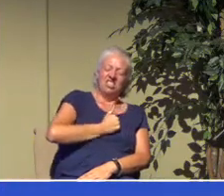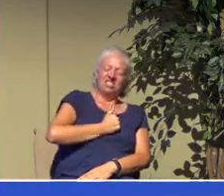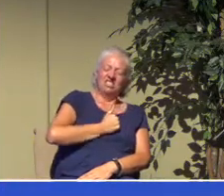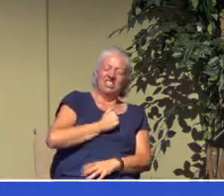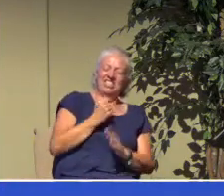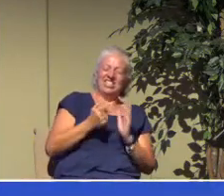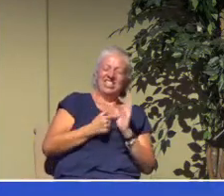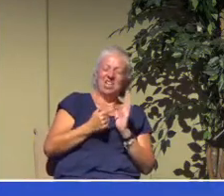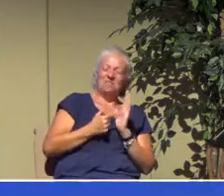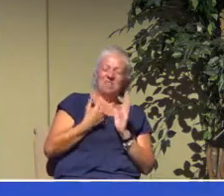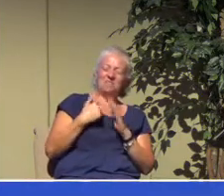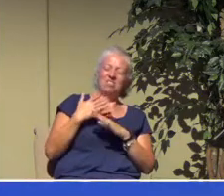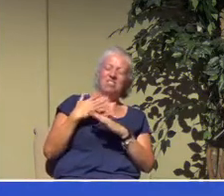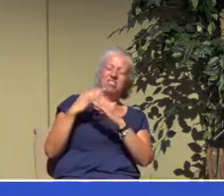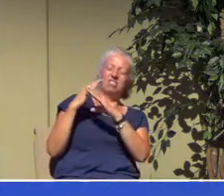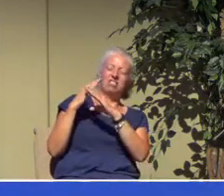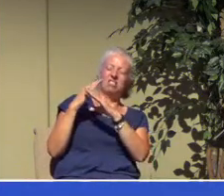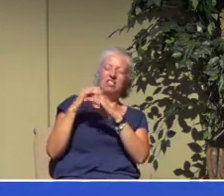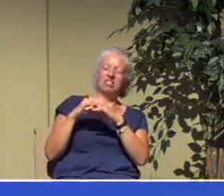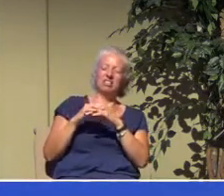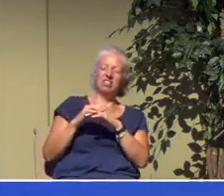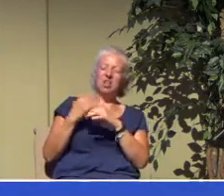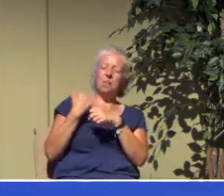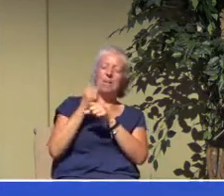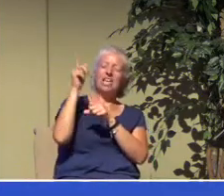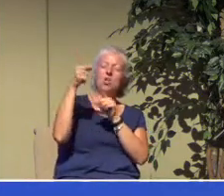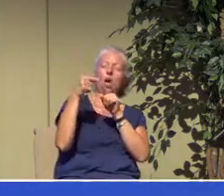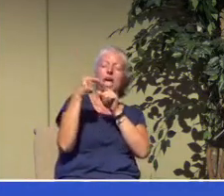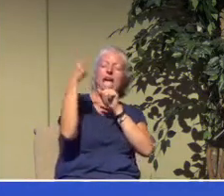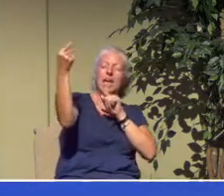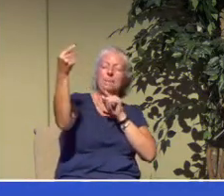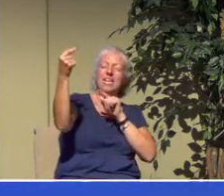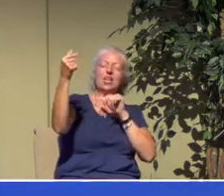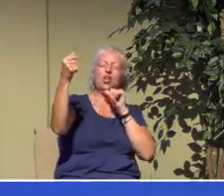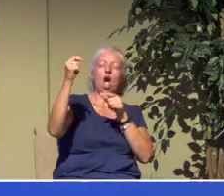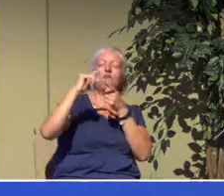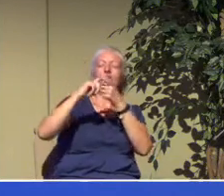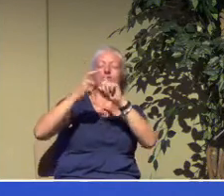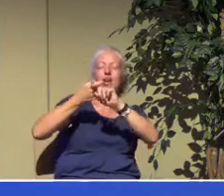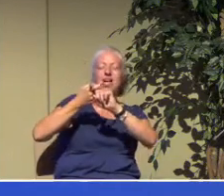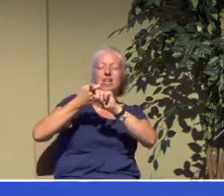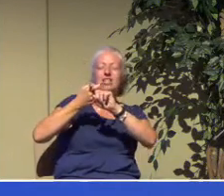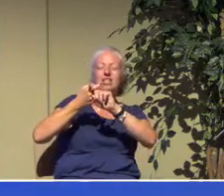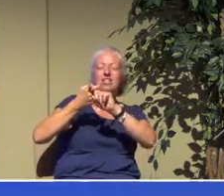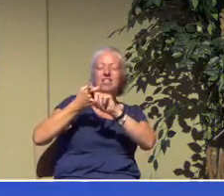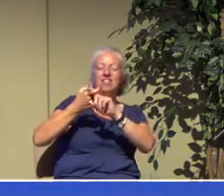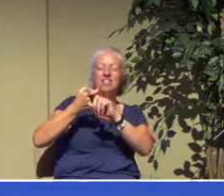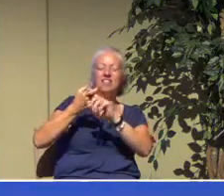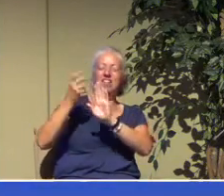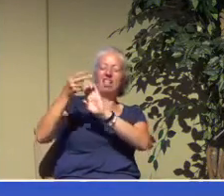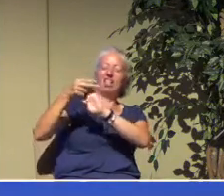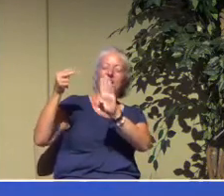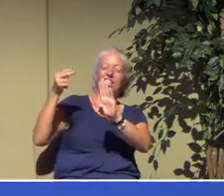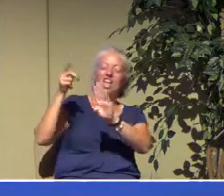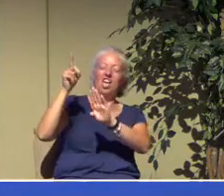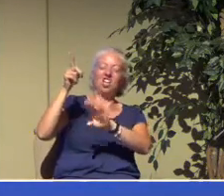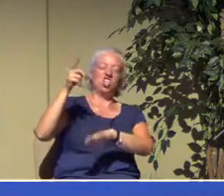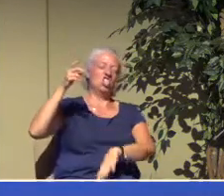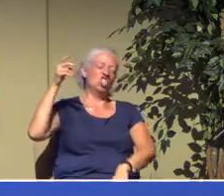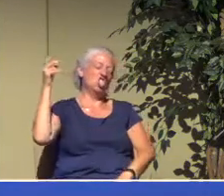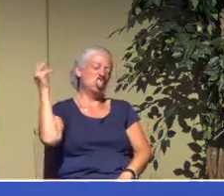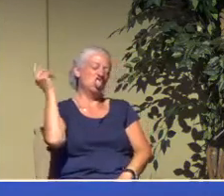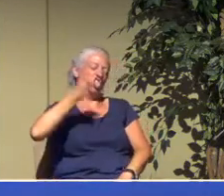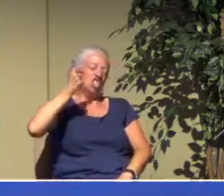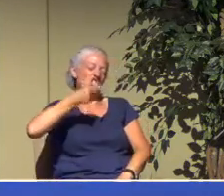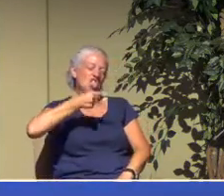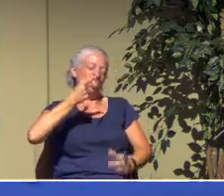Grinch, that we sometimes make you our enemy rather than our friend and our taskmaster. And we're sorry, on the other hand,